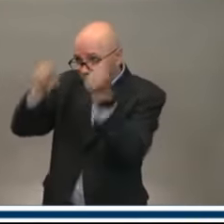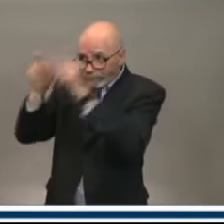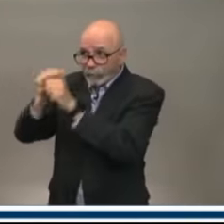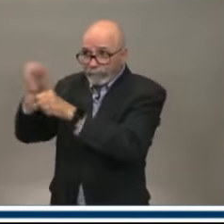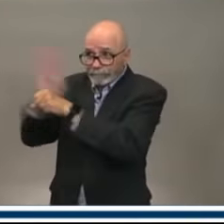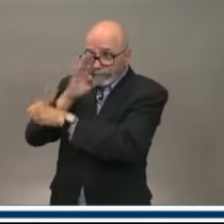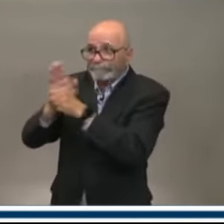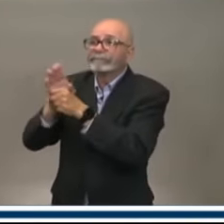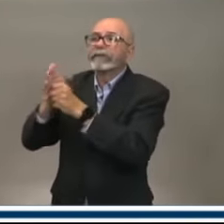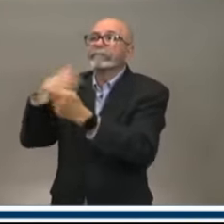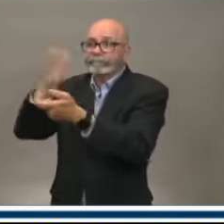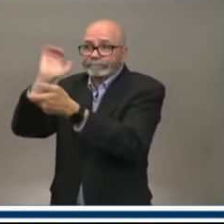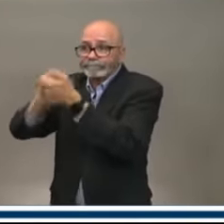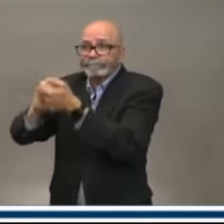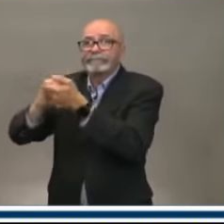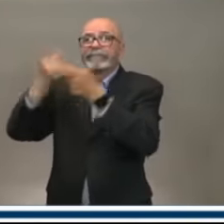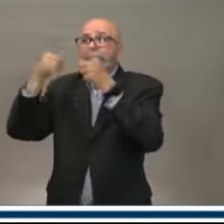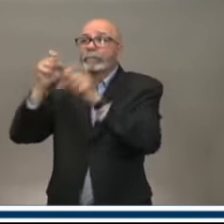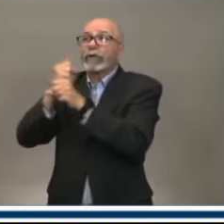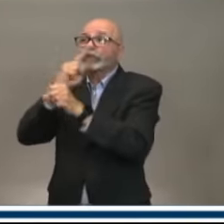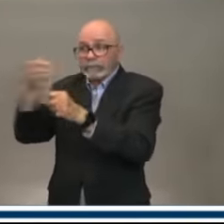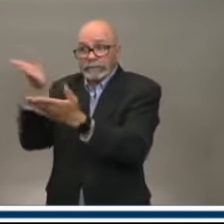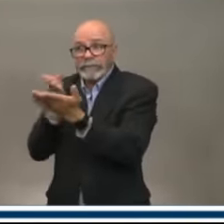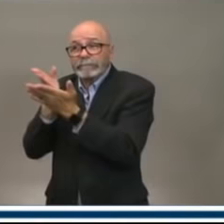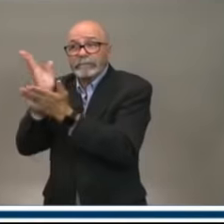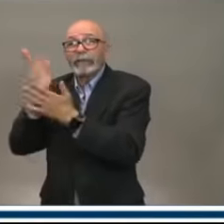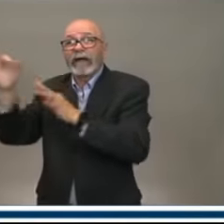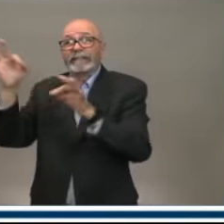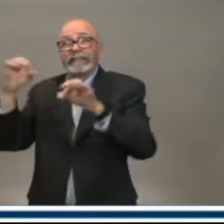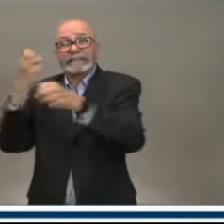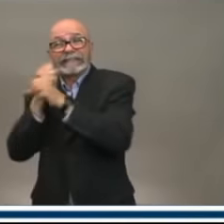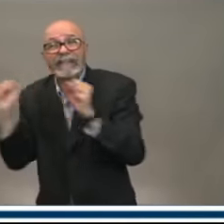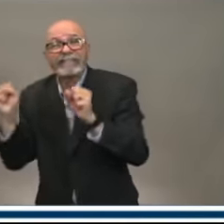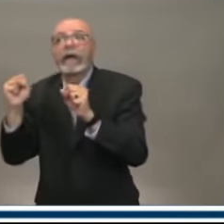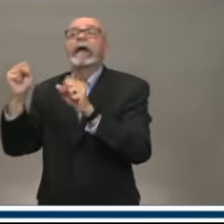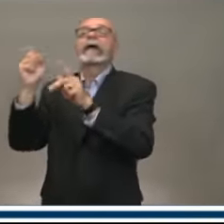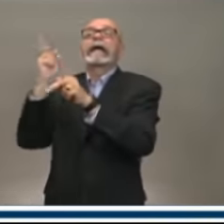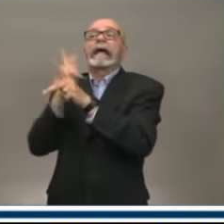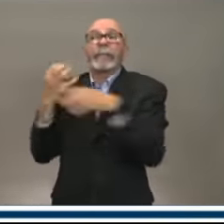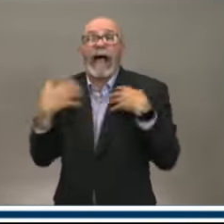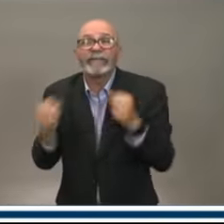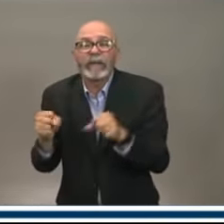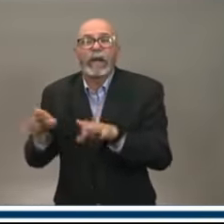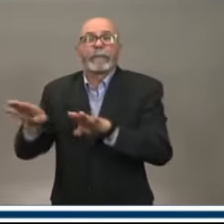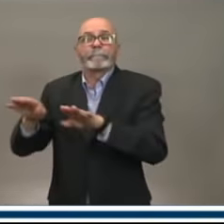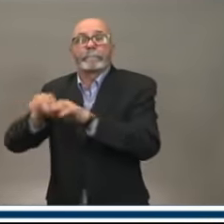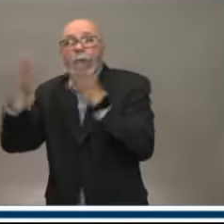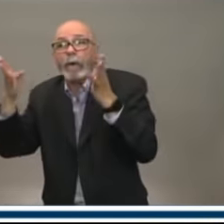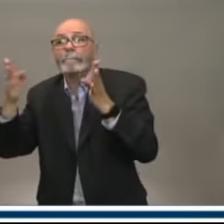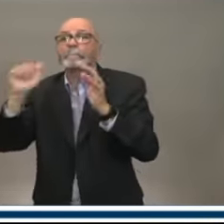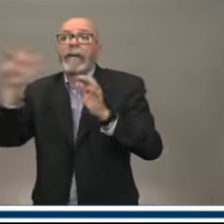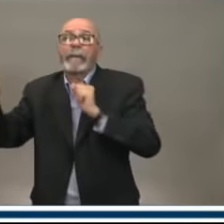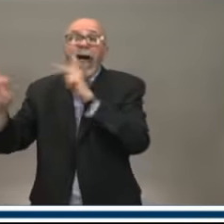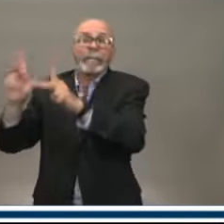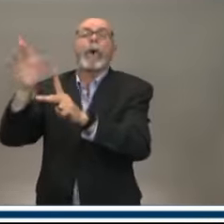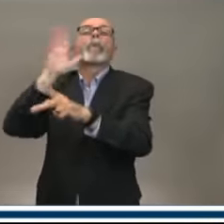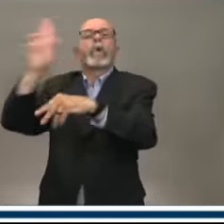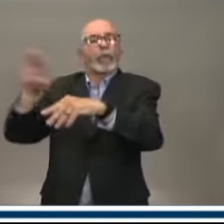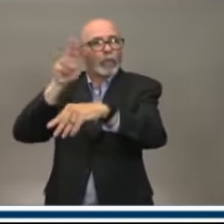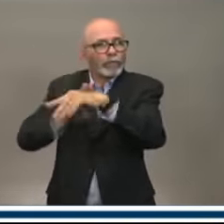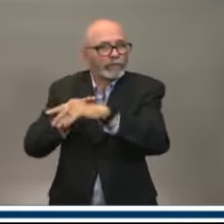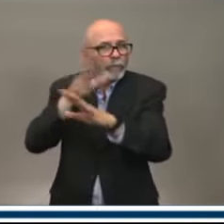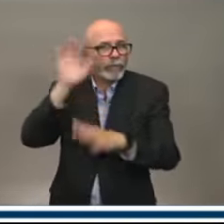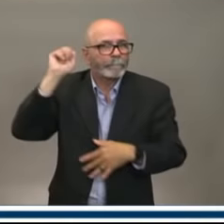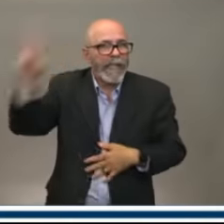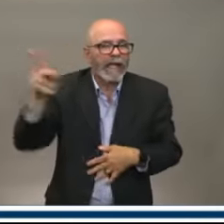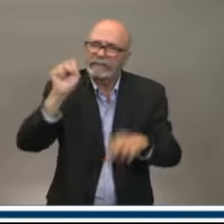to find a safe way to open up our economy that gets people back to work in a timely manner. If you look at the construction